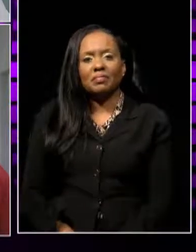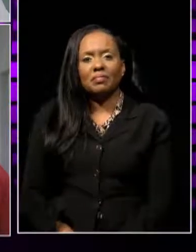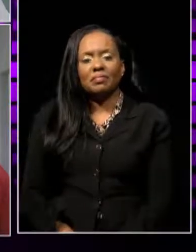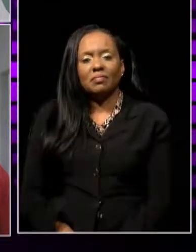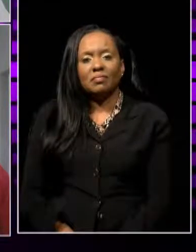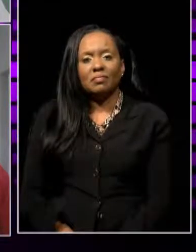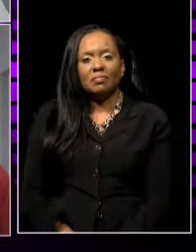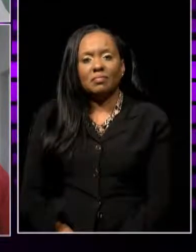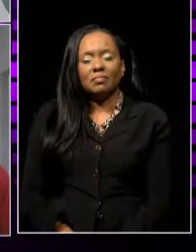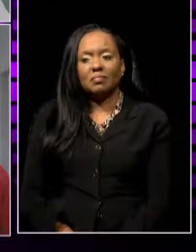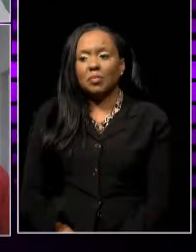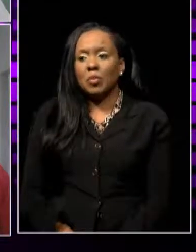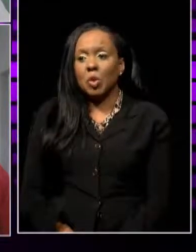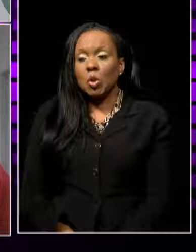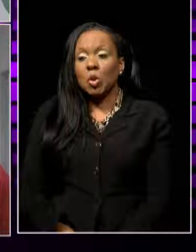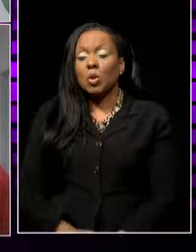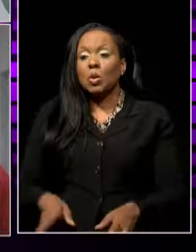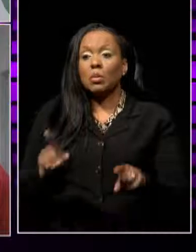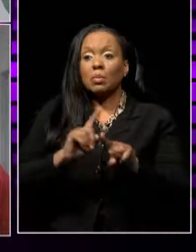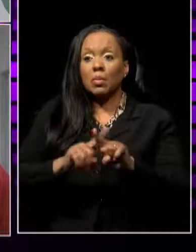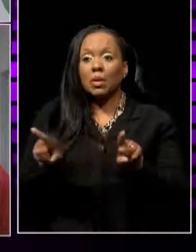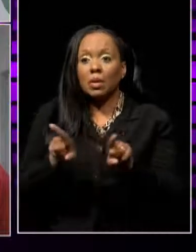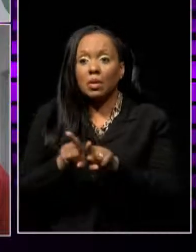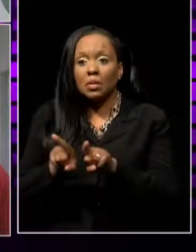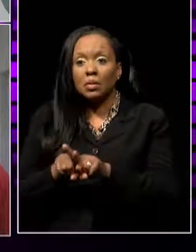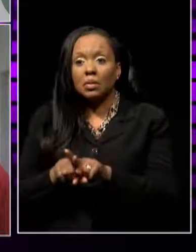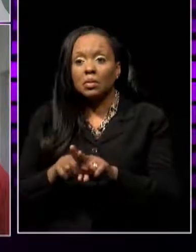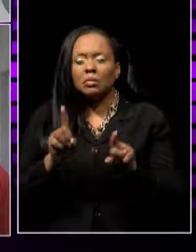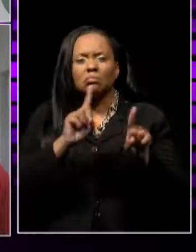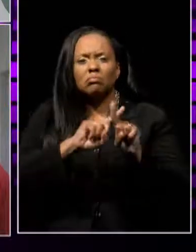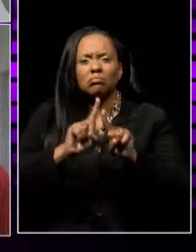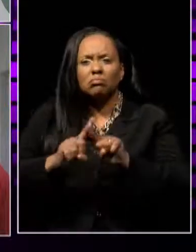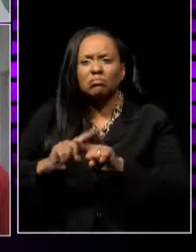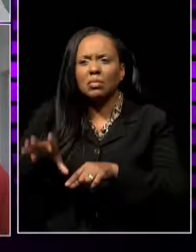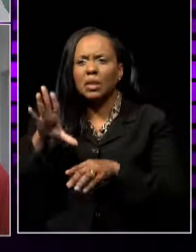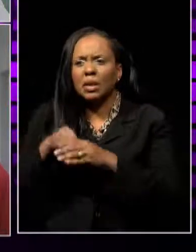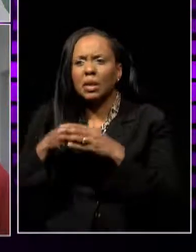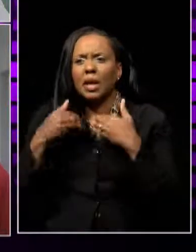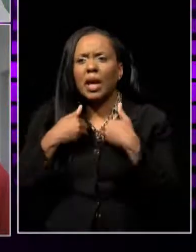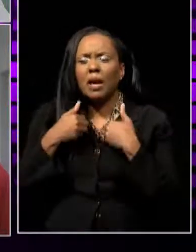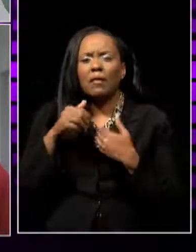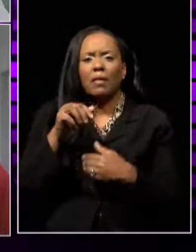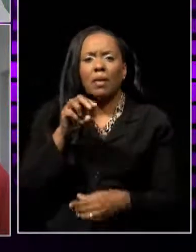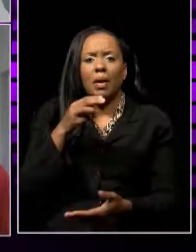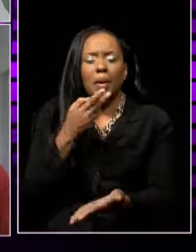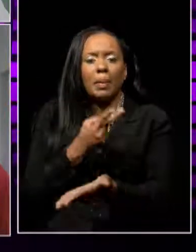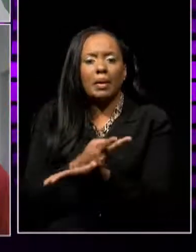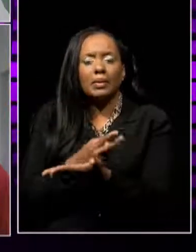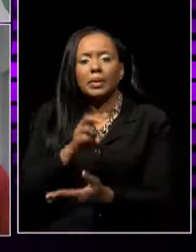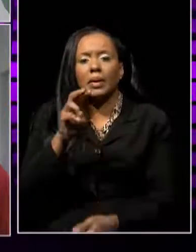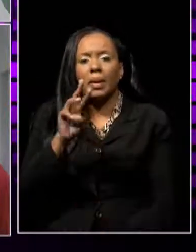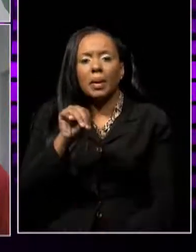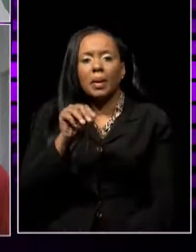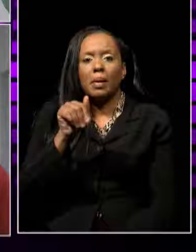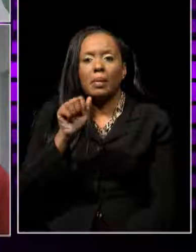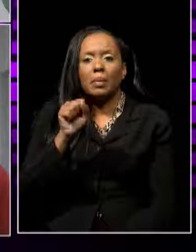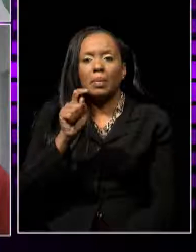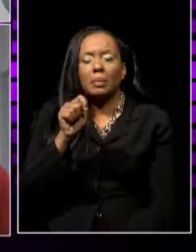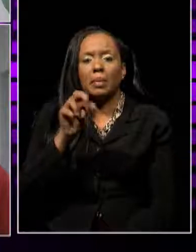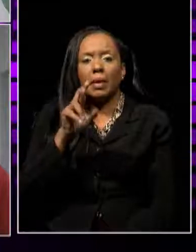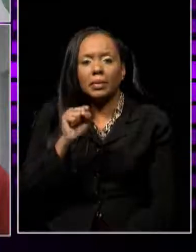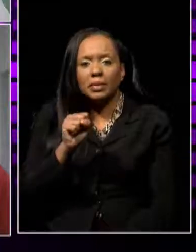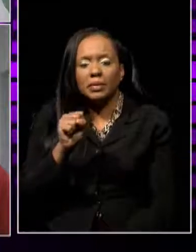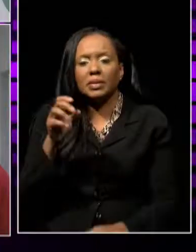many different education, and she has even a master's in the care and education in early childhood